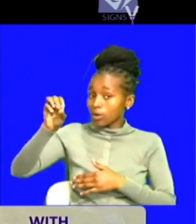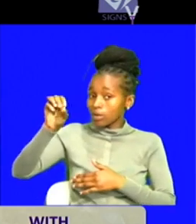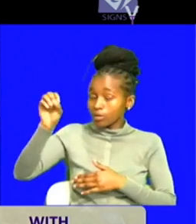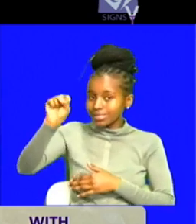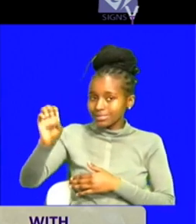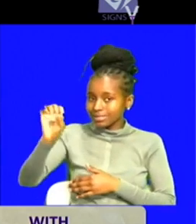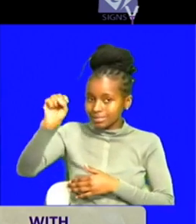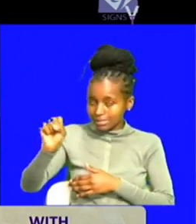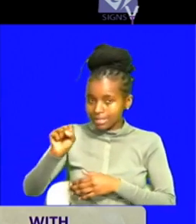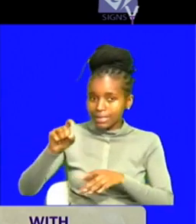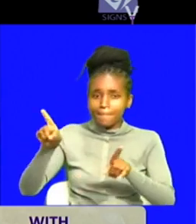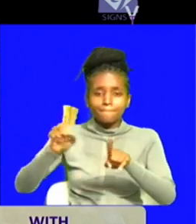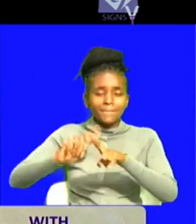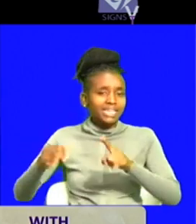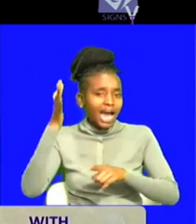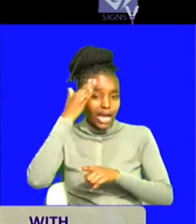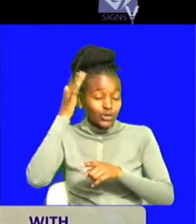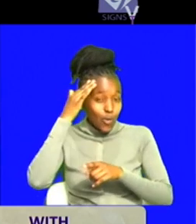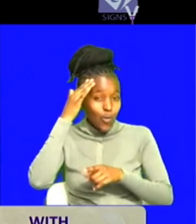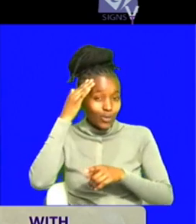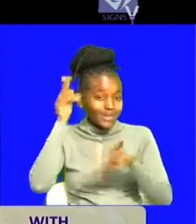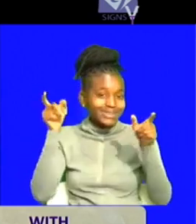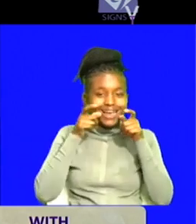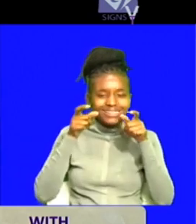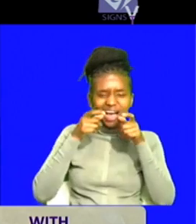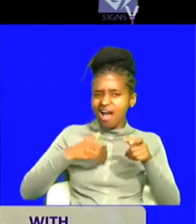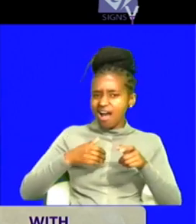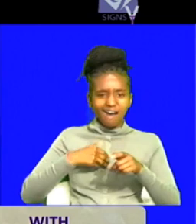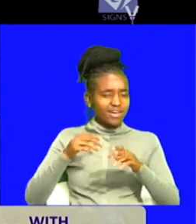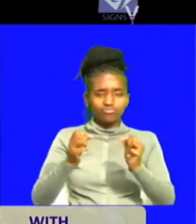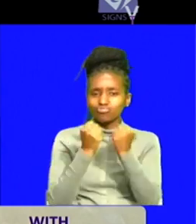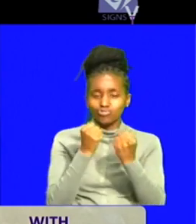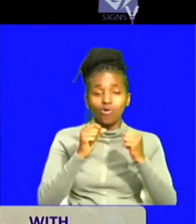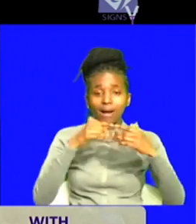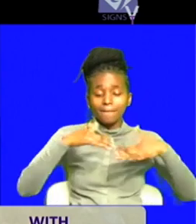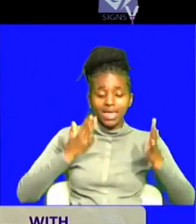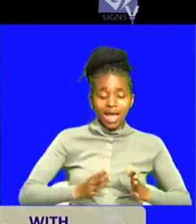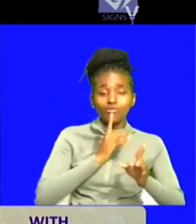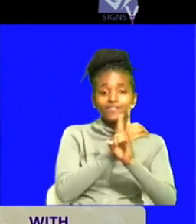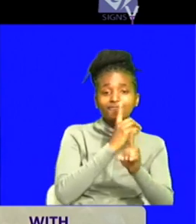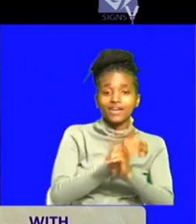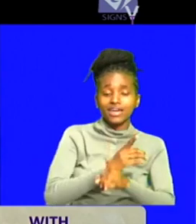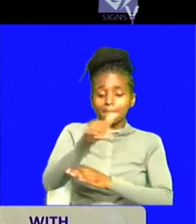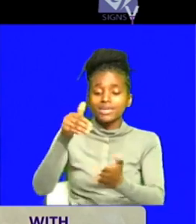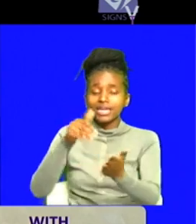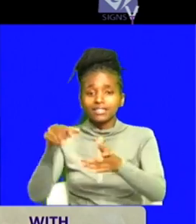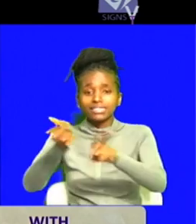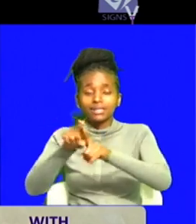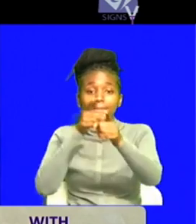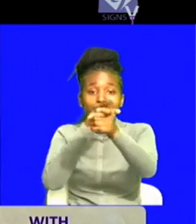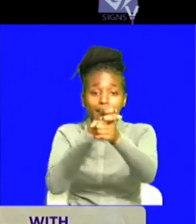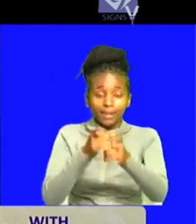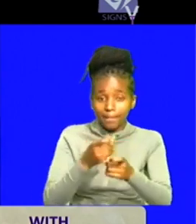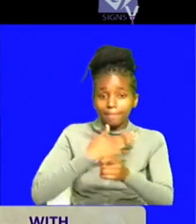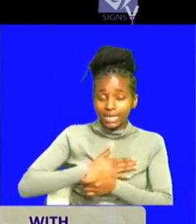well, players, they have dominated players. What defense, they have dominating players, probably like midfield, ama in the striking position. In your